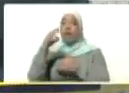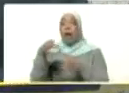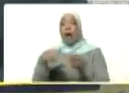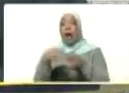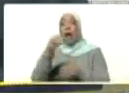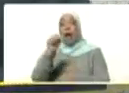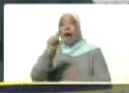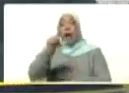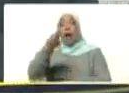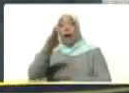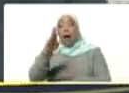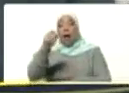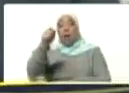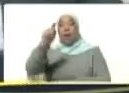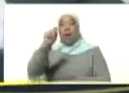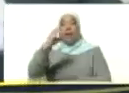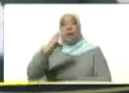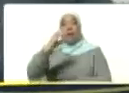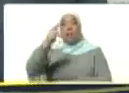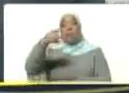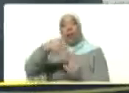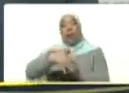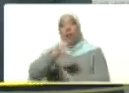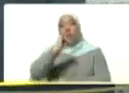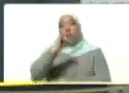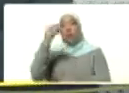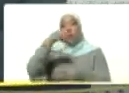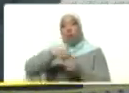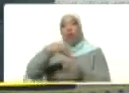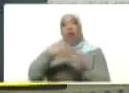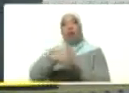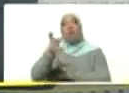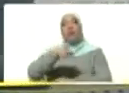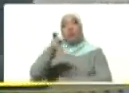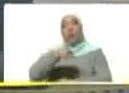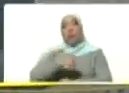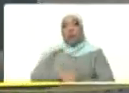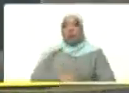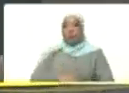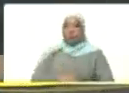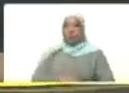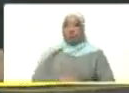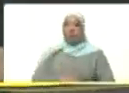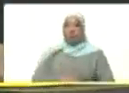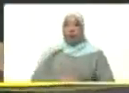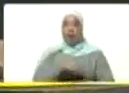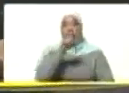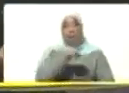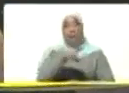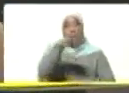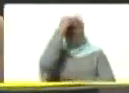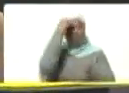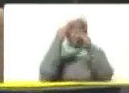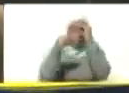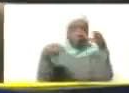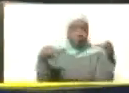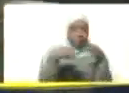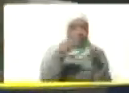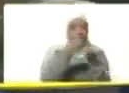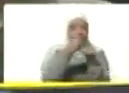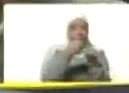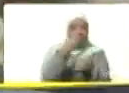En el ALBA TCP, it must be conceived in a manner debemos concebir las cosas